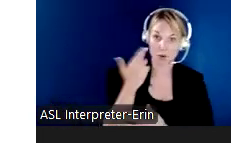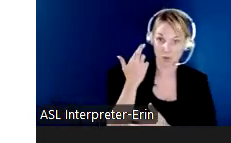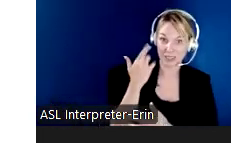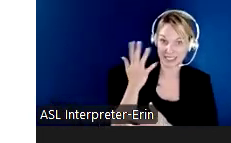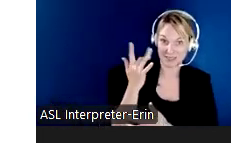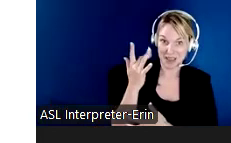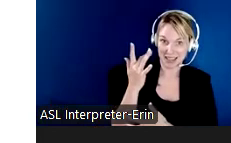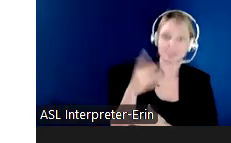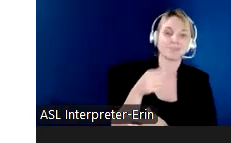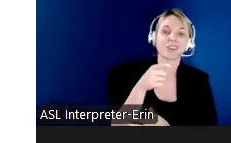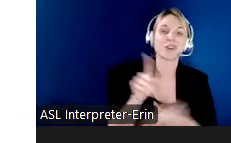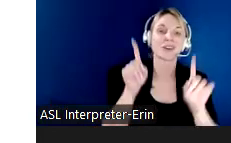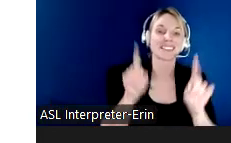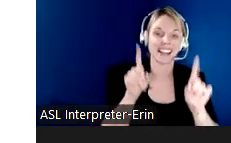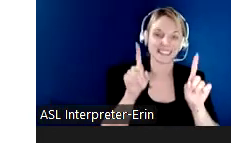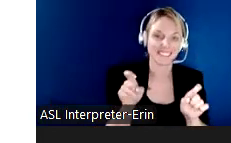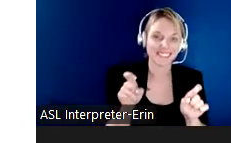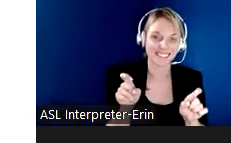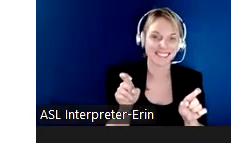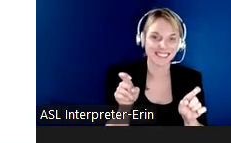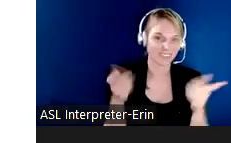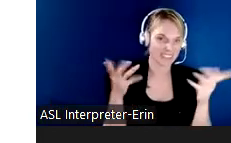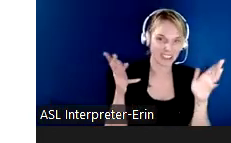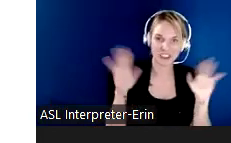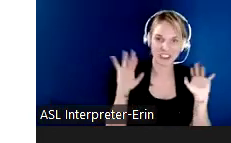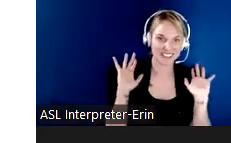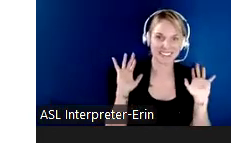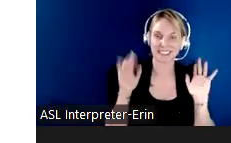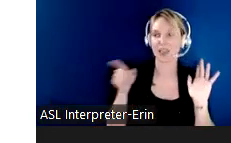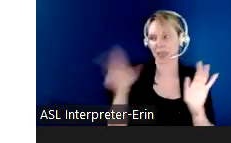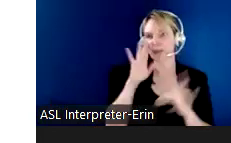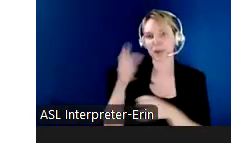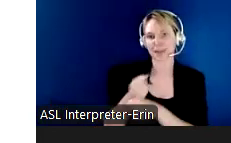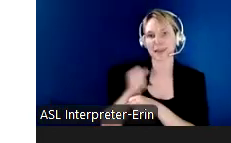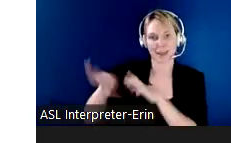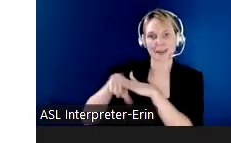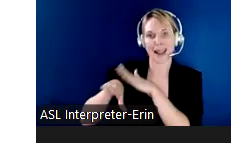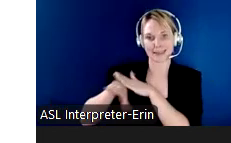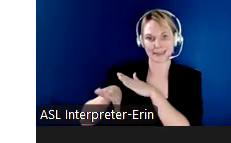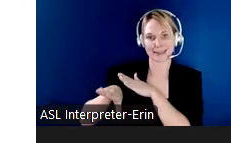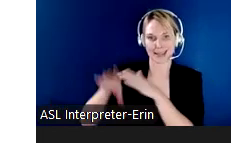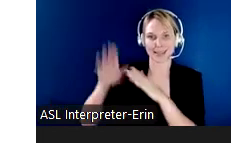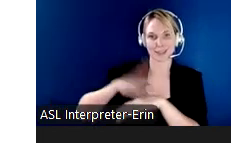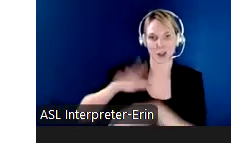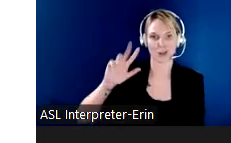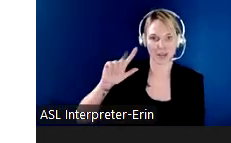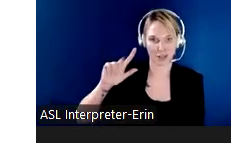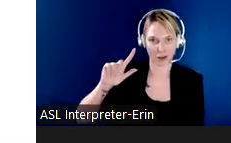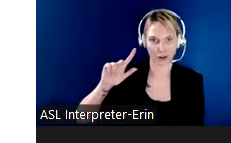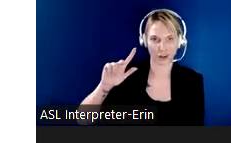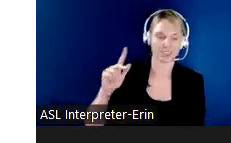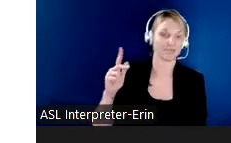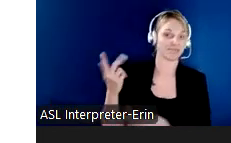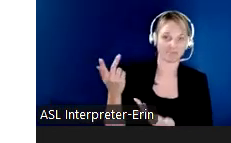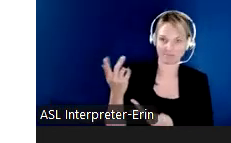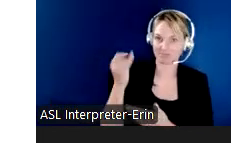you were a tester. So they will get their access as part of this rollout. If they don't have Azure, if they need a guest access, they will get